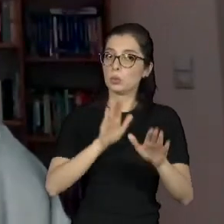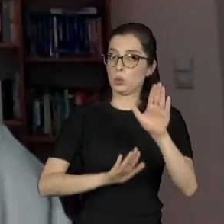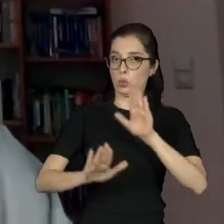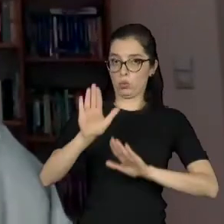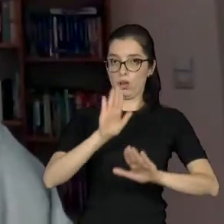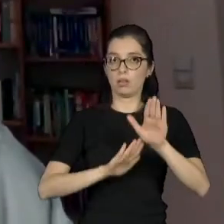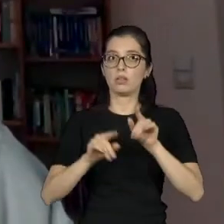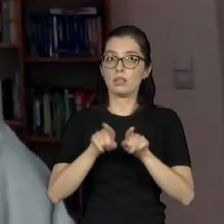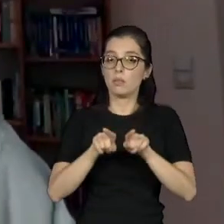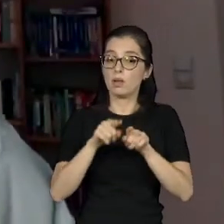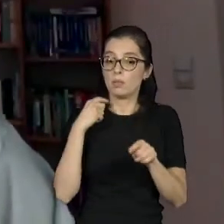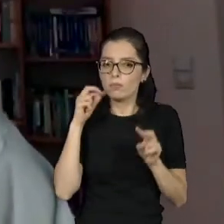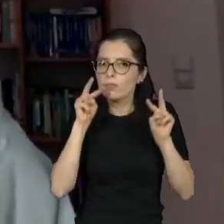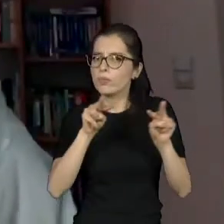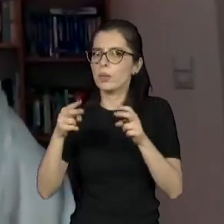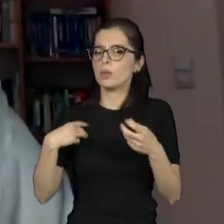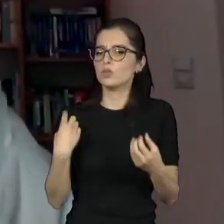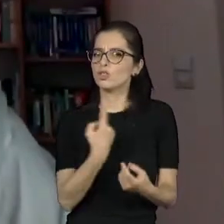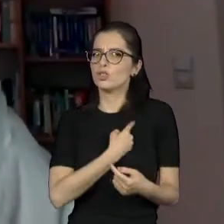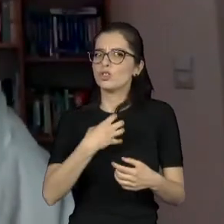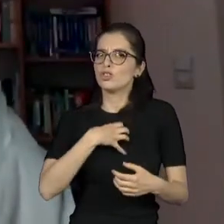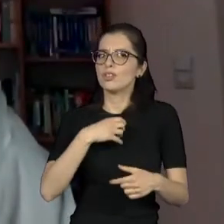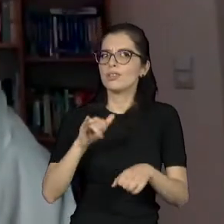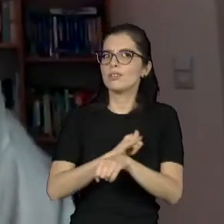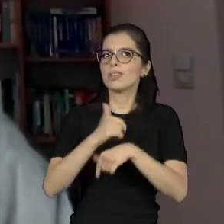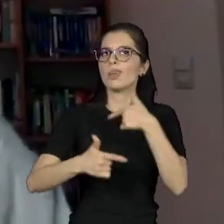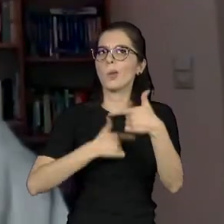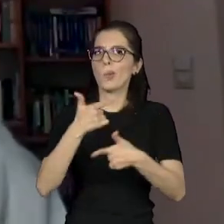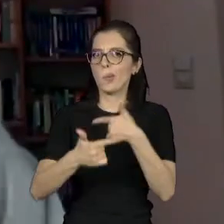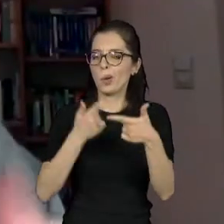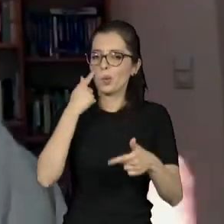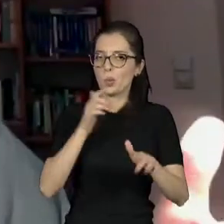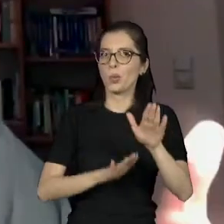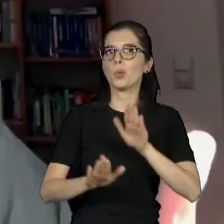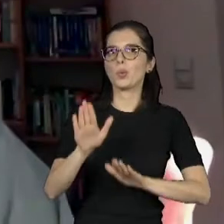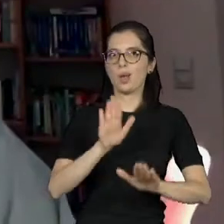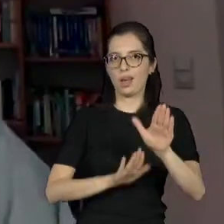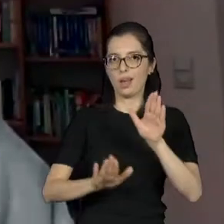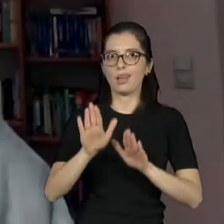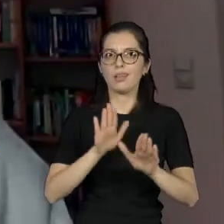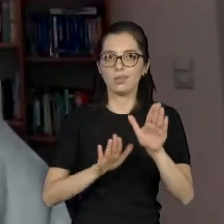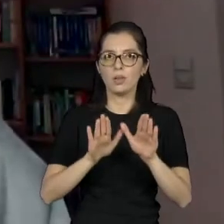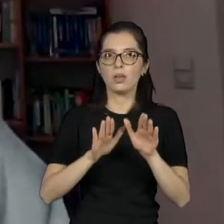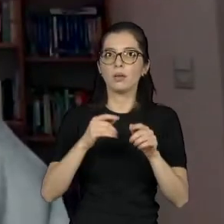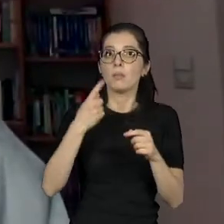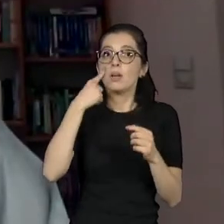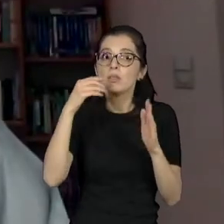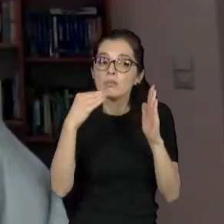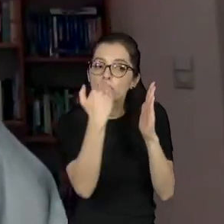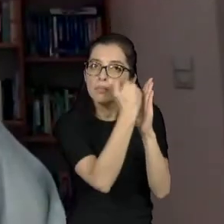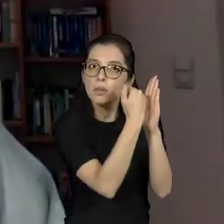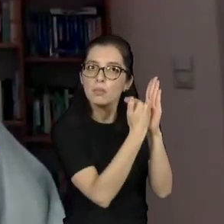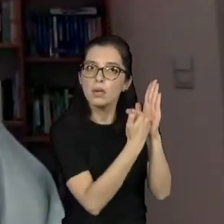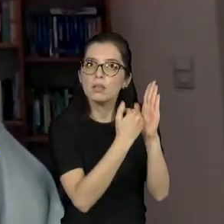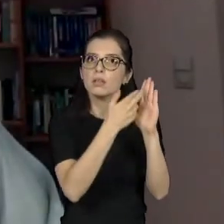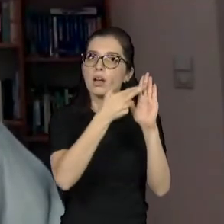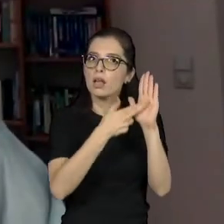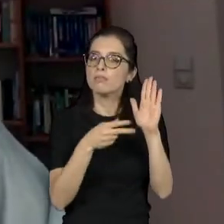obviously very careful in any of our activities, being all COVID